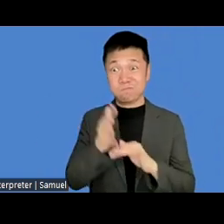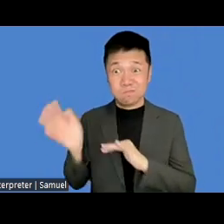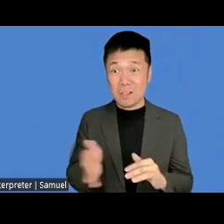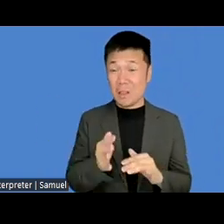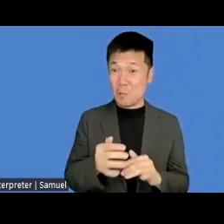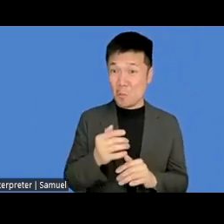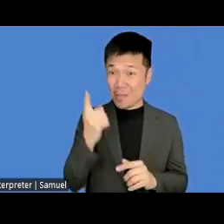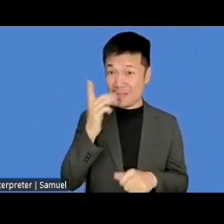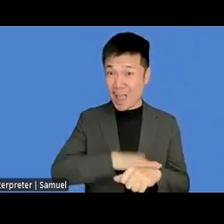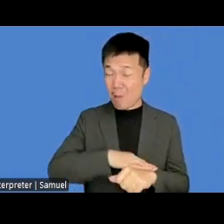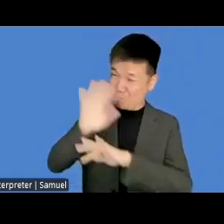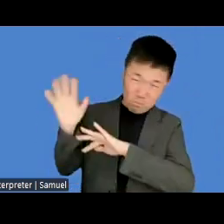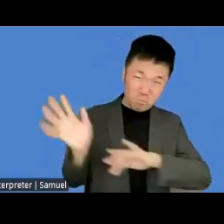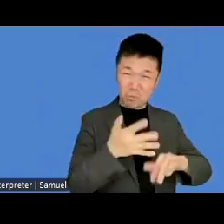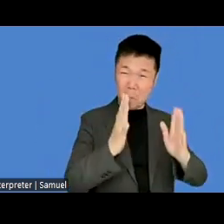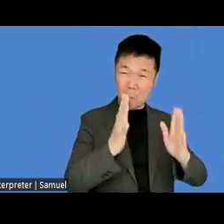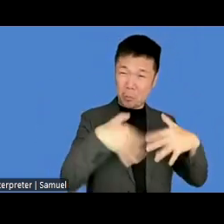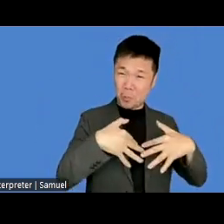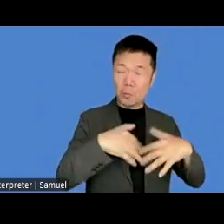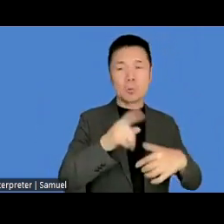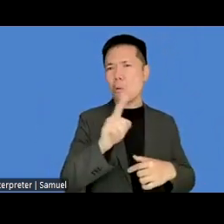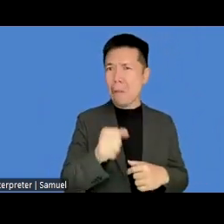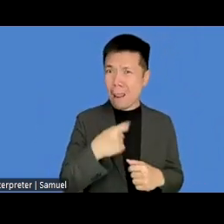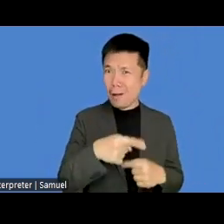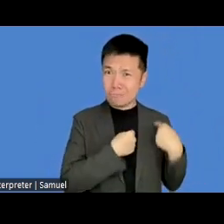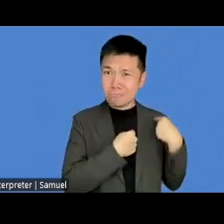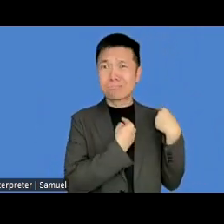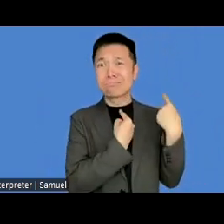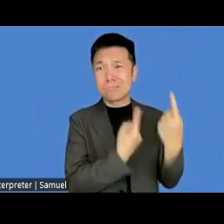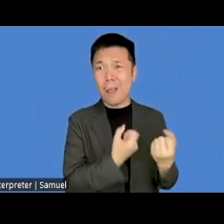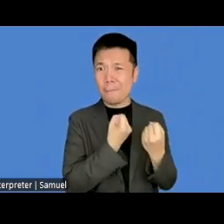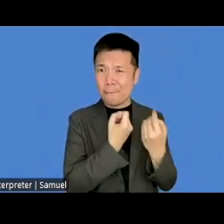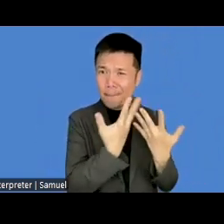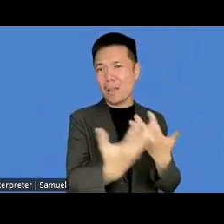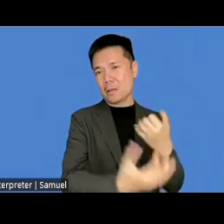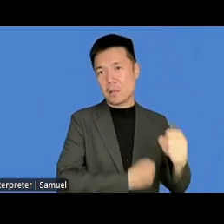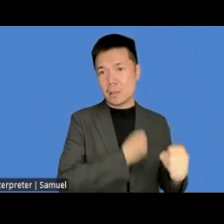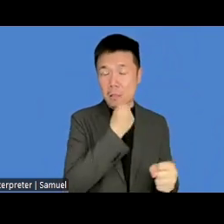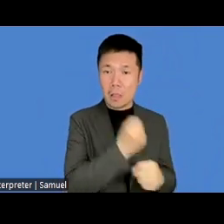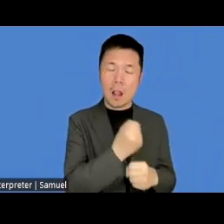years. And now with the hurricane, we see that it's more intense.